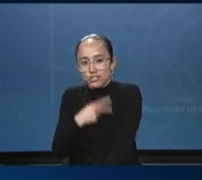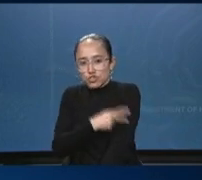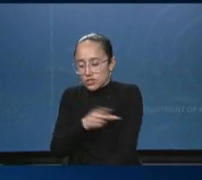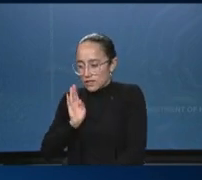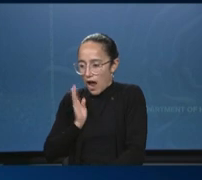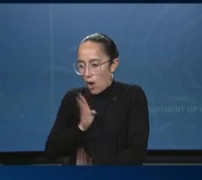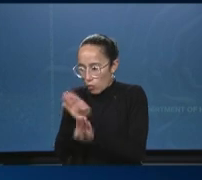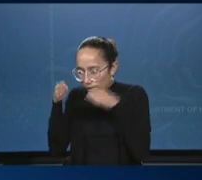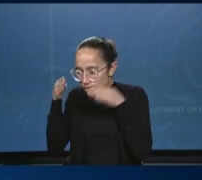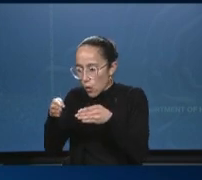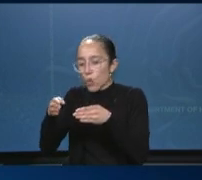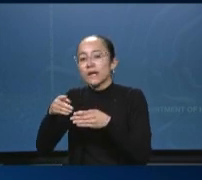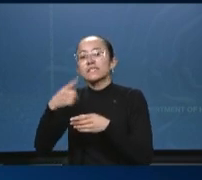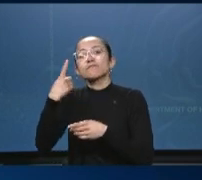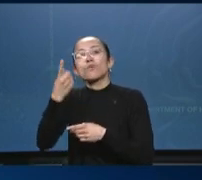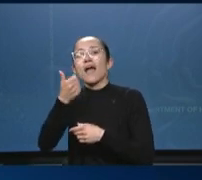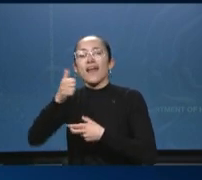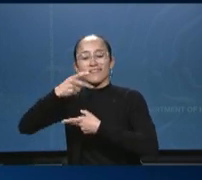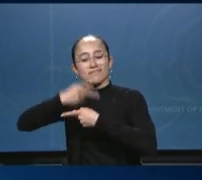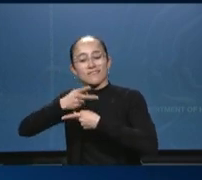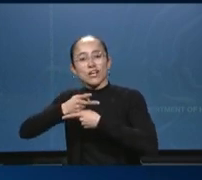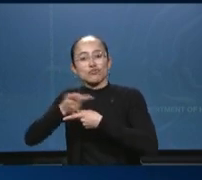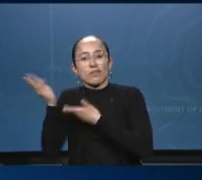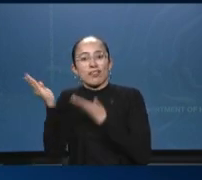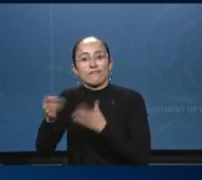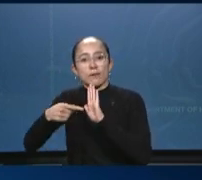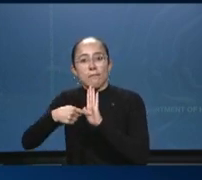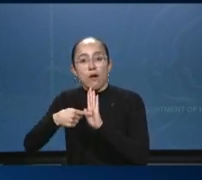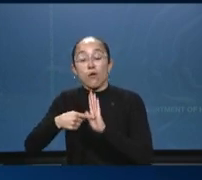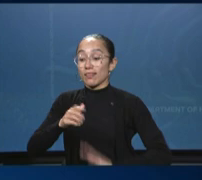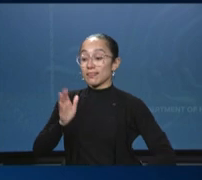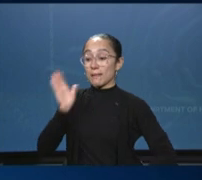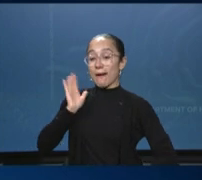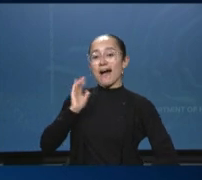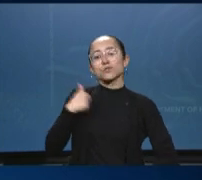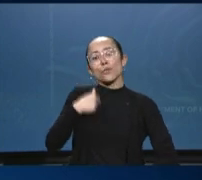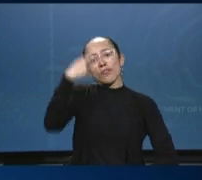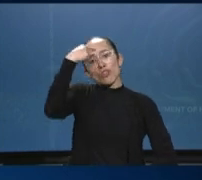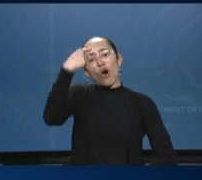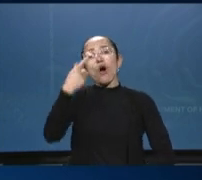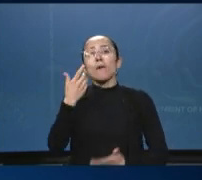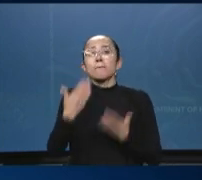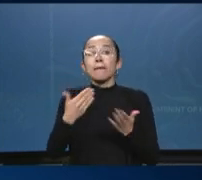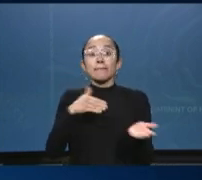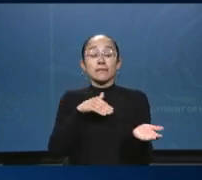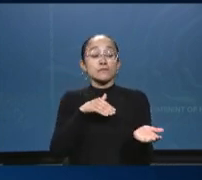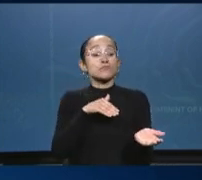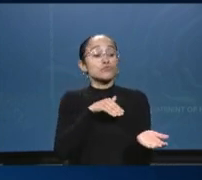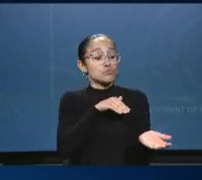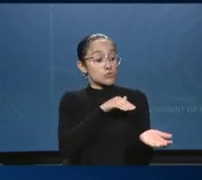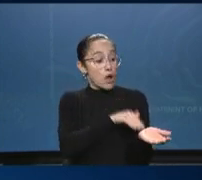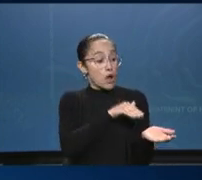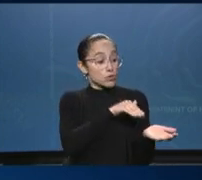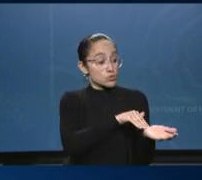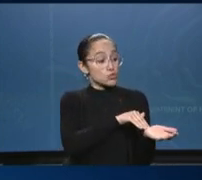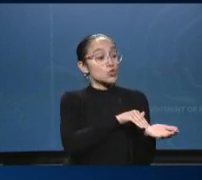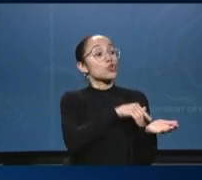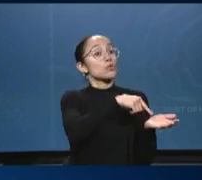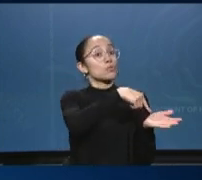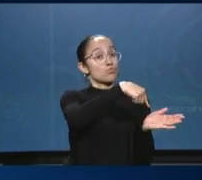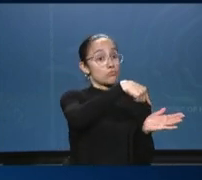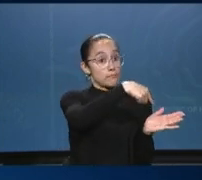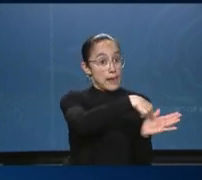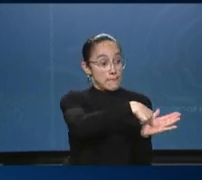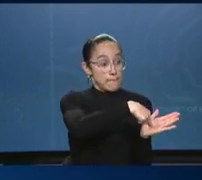for care delivery models. In the past, we've thought about moving providers into alternative payment models, and I think that's still